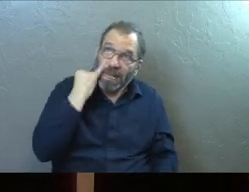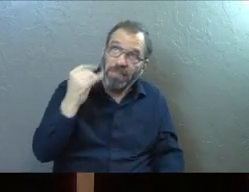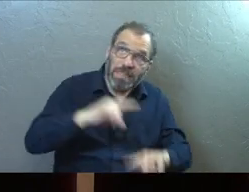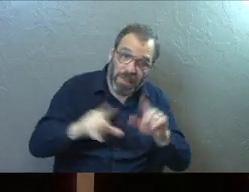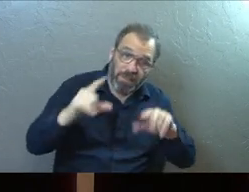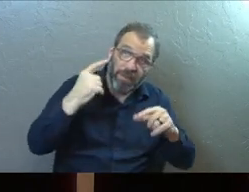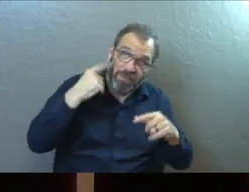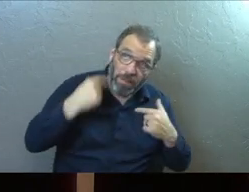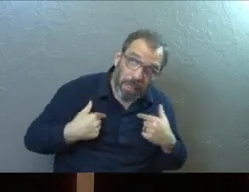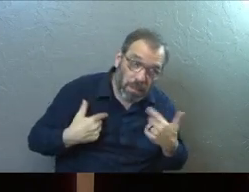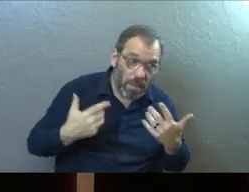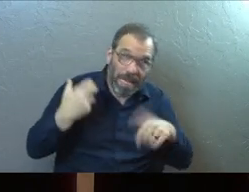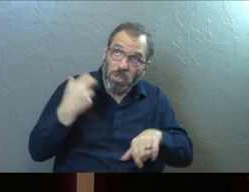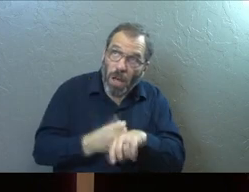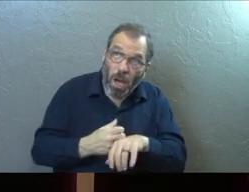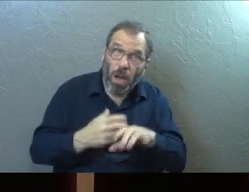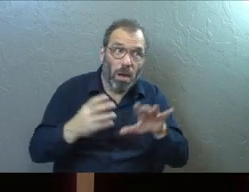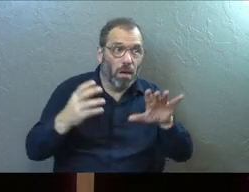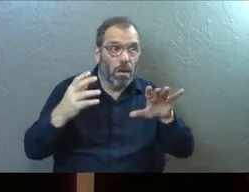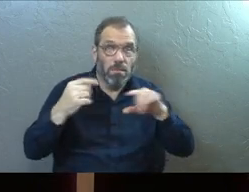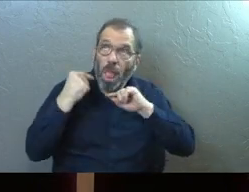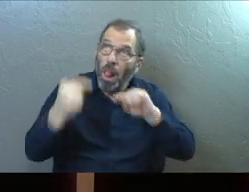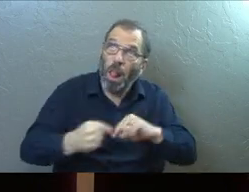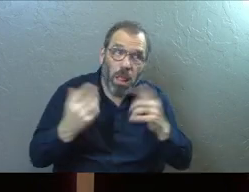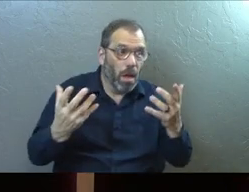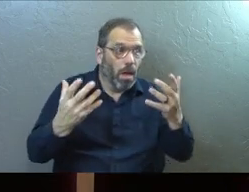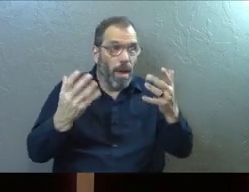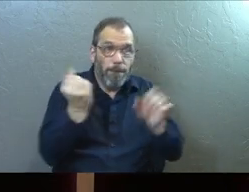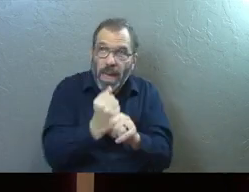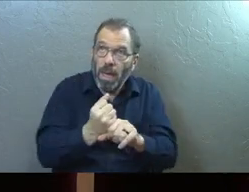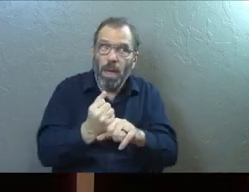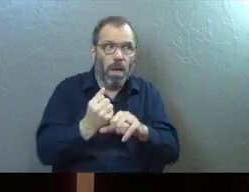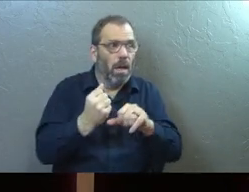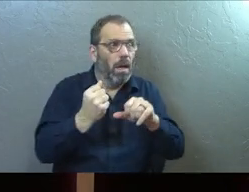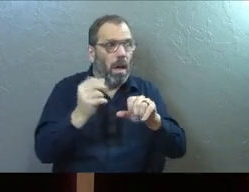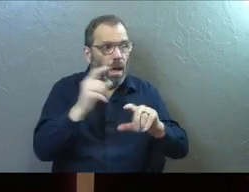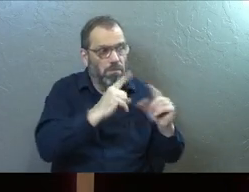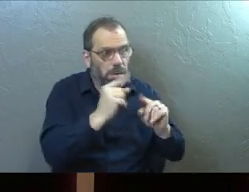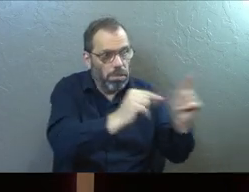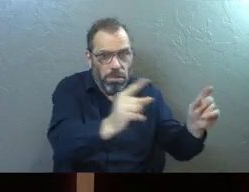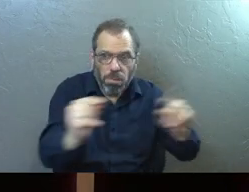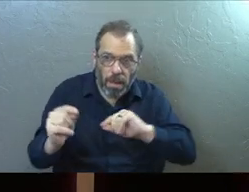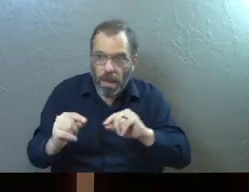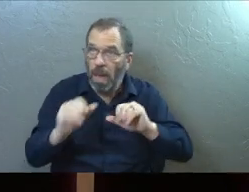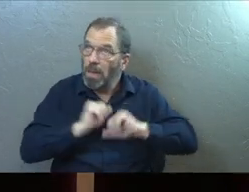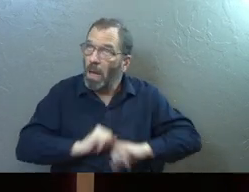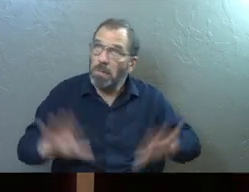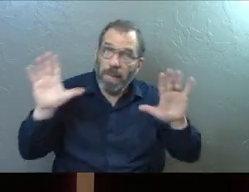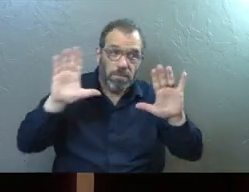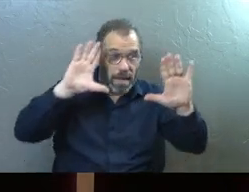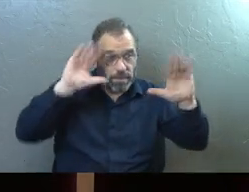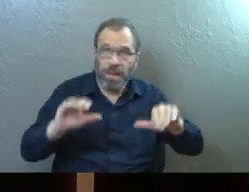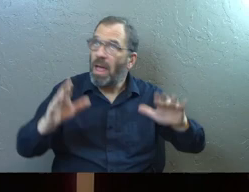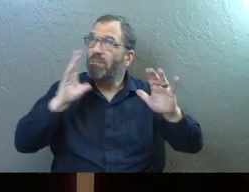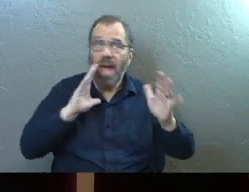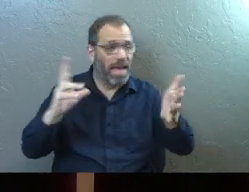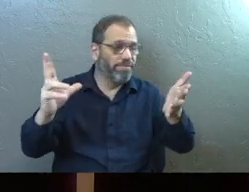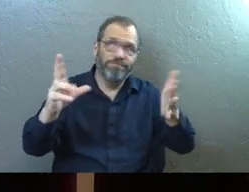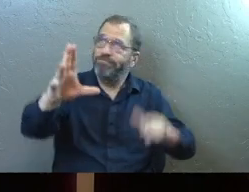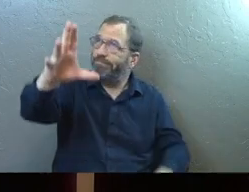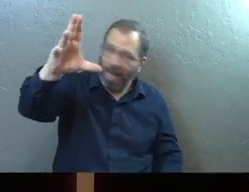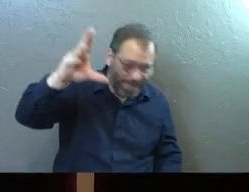something different for me and it's difficult and it's hard and it's going to make people talk about me and I've got to lay down my expectations, sign me